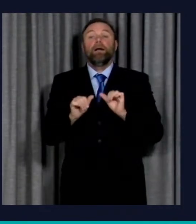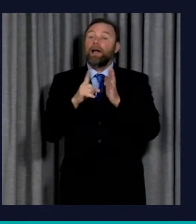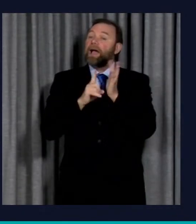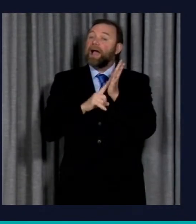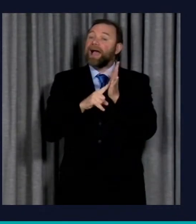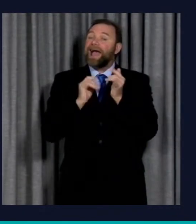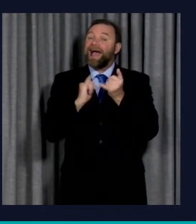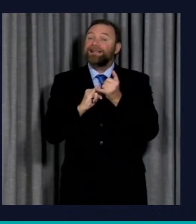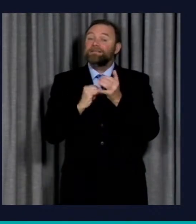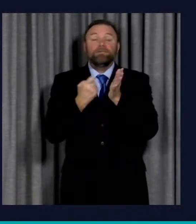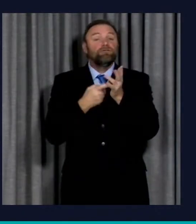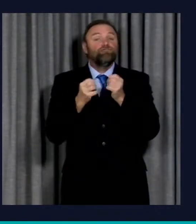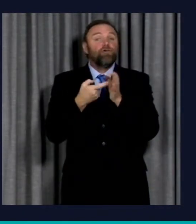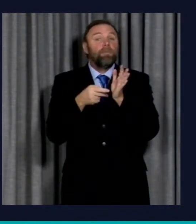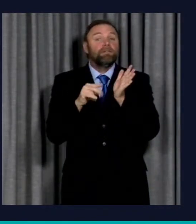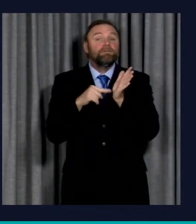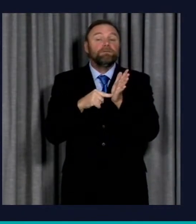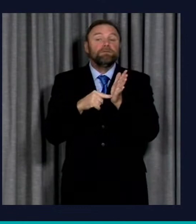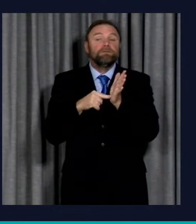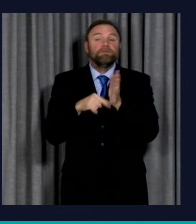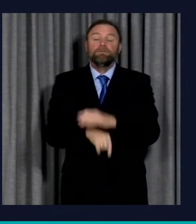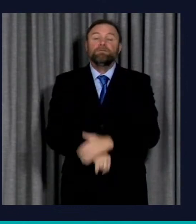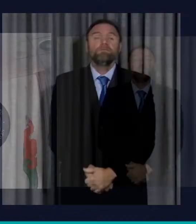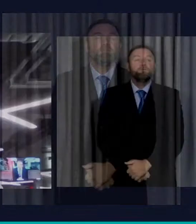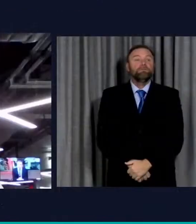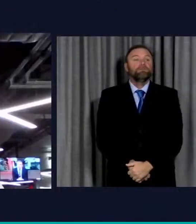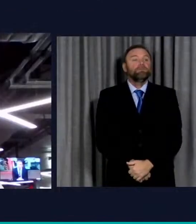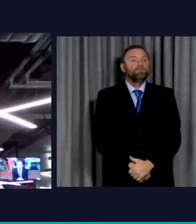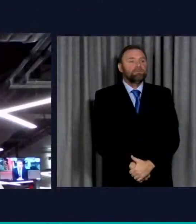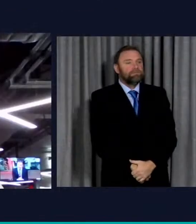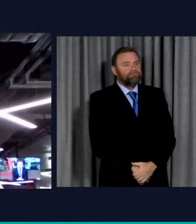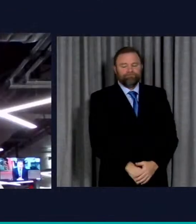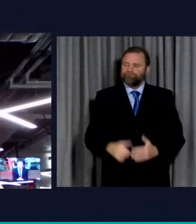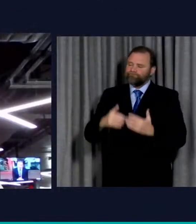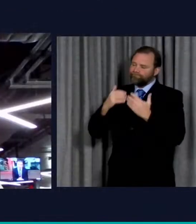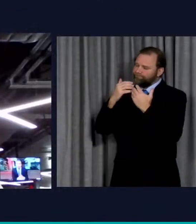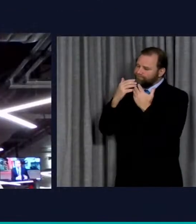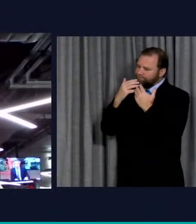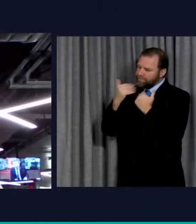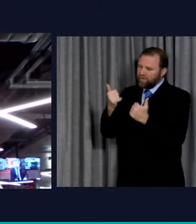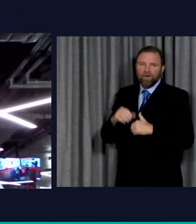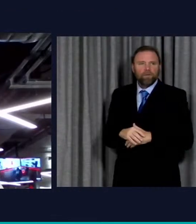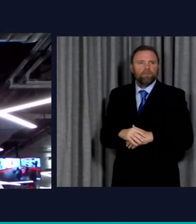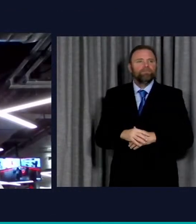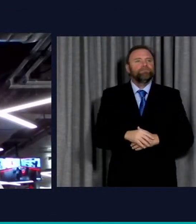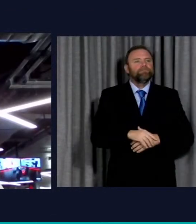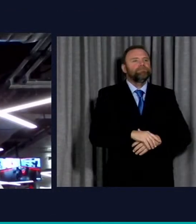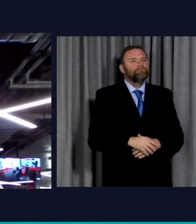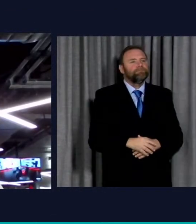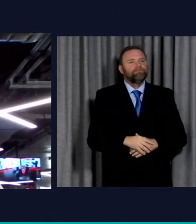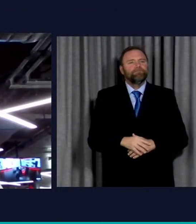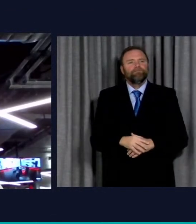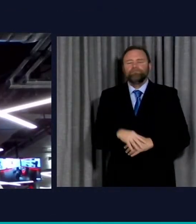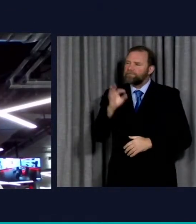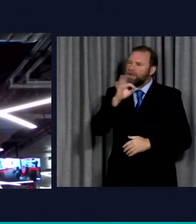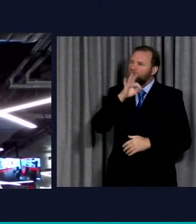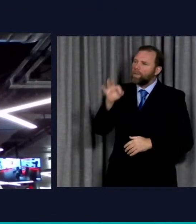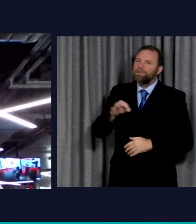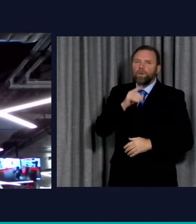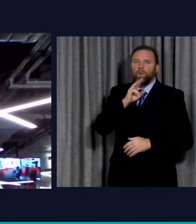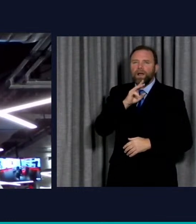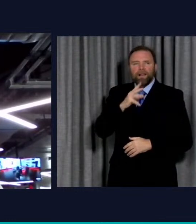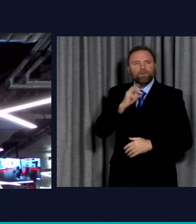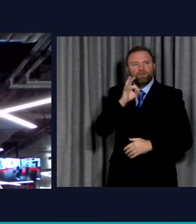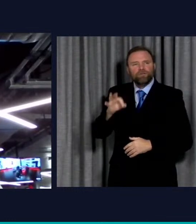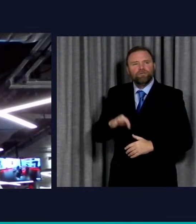Ellis Roberts, newyddion. Ia, diolch fawr iawn i chi, Prif Weinidog. Yn yr Alban, mae modd i hyd at